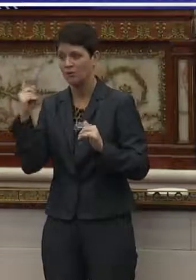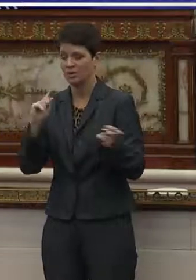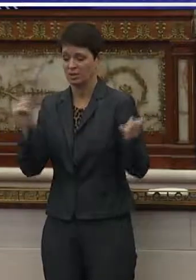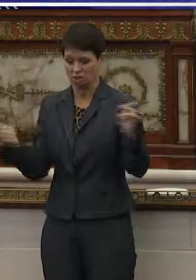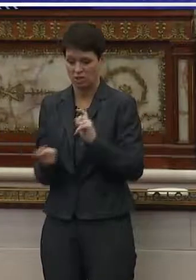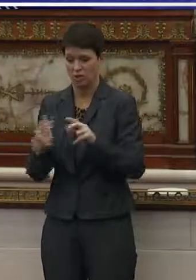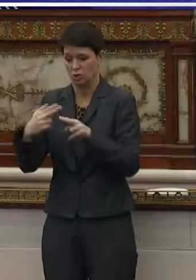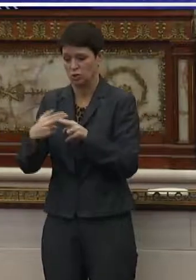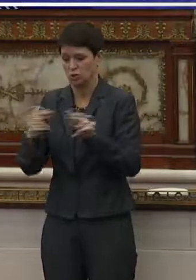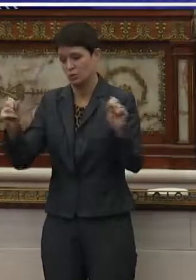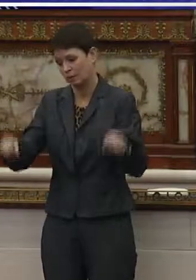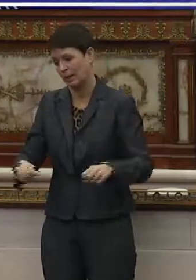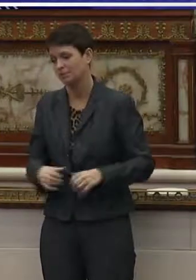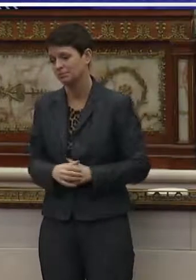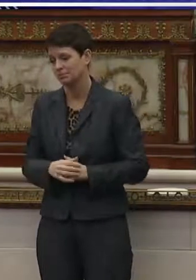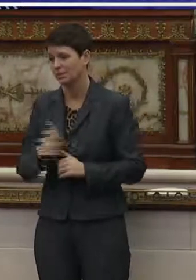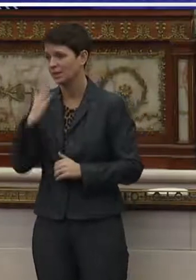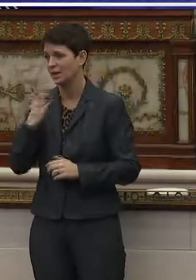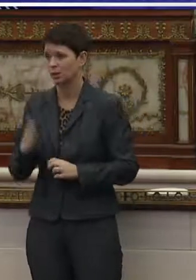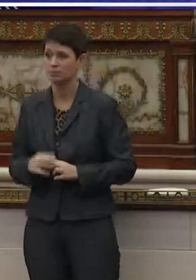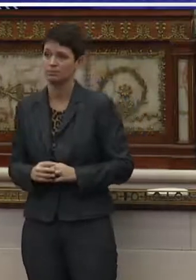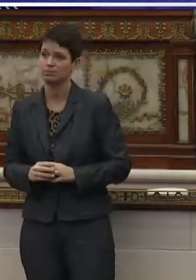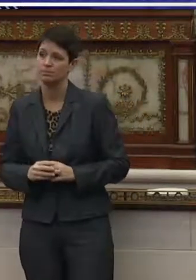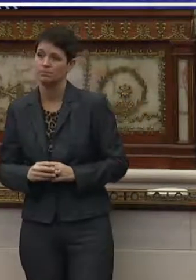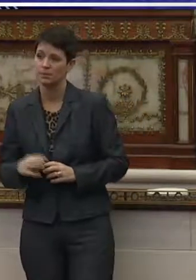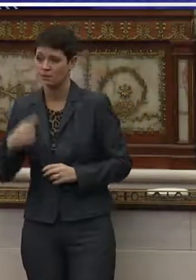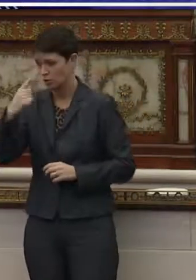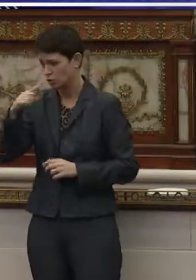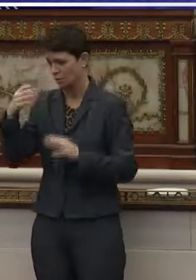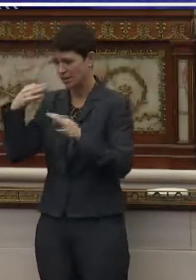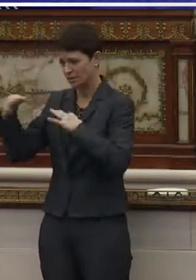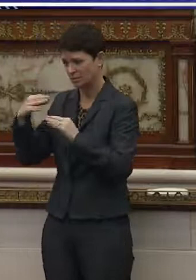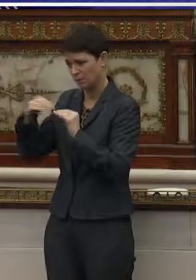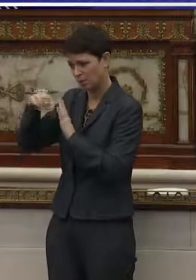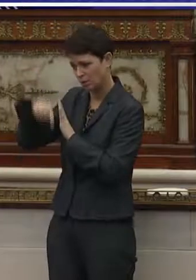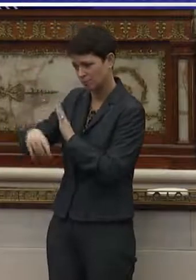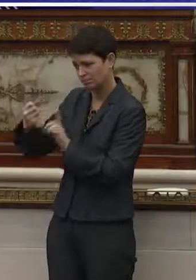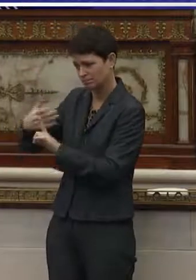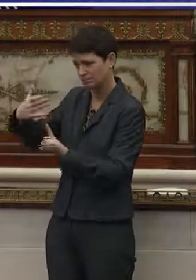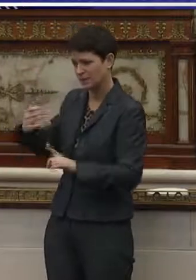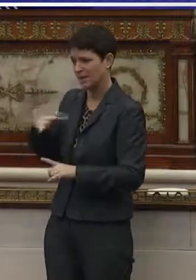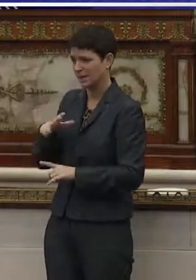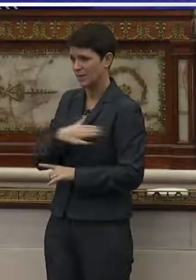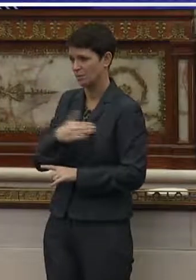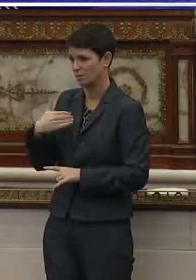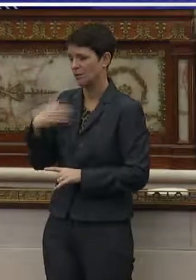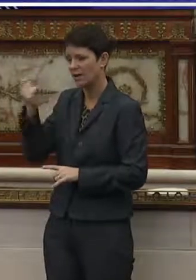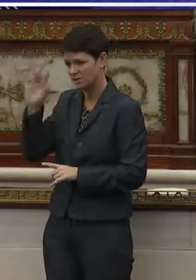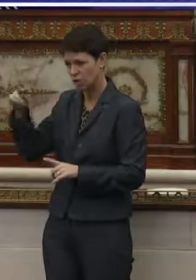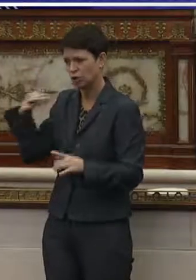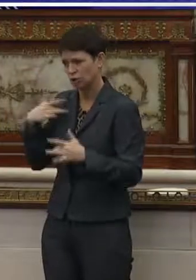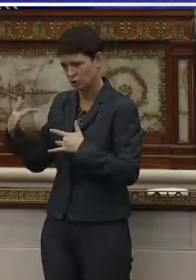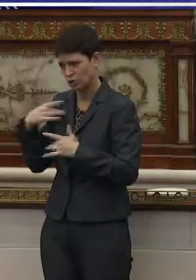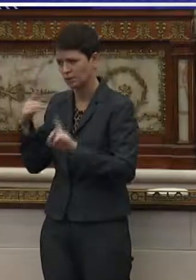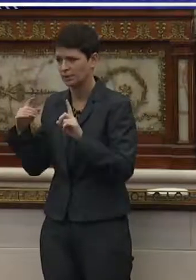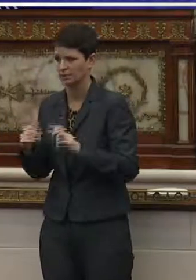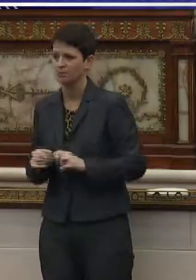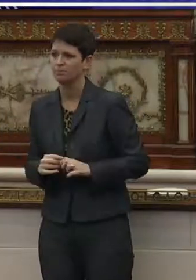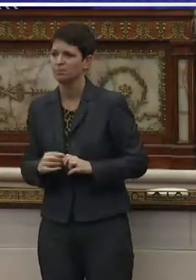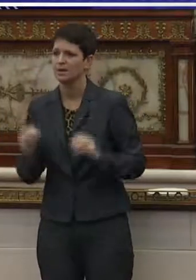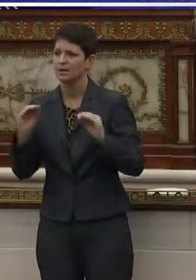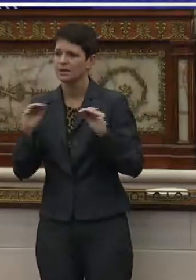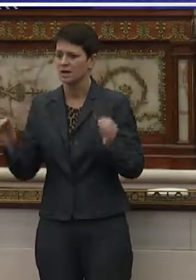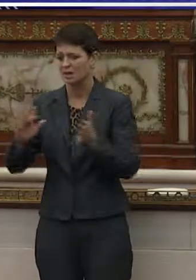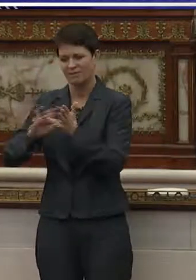change rather quickly. So thank you. If I could just explain a little further, Council Member, because I understand the concern. You know that none